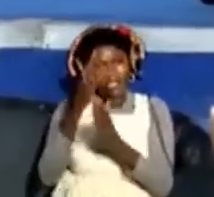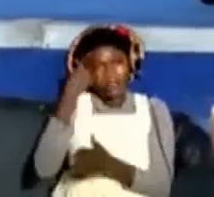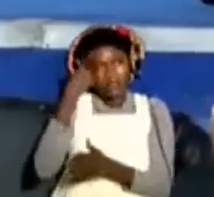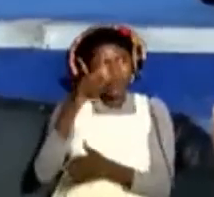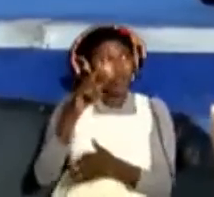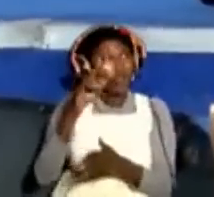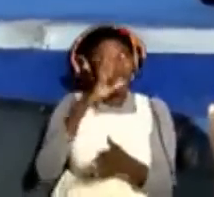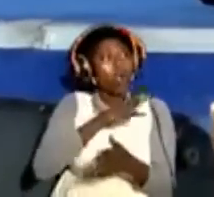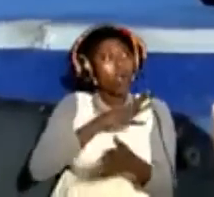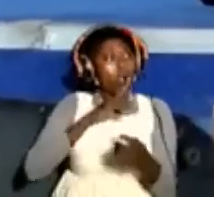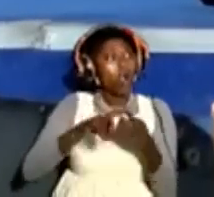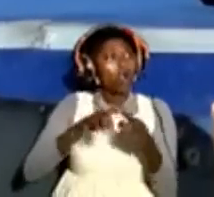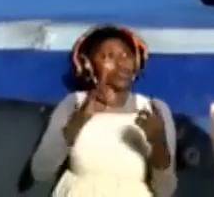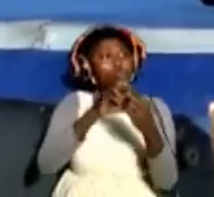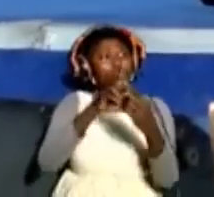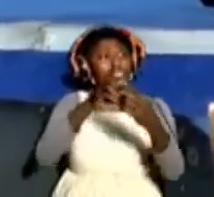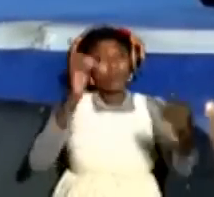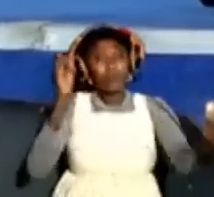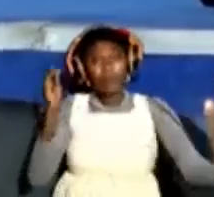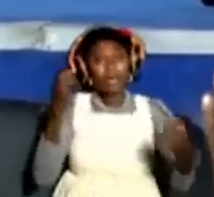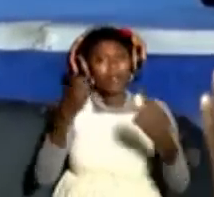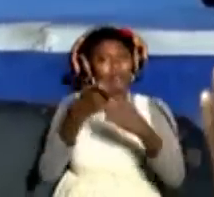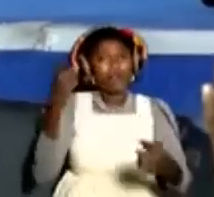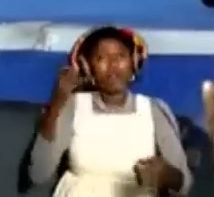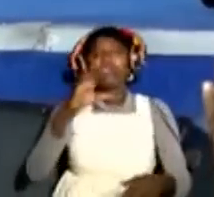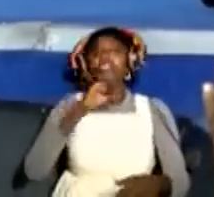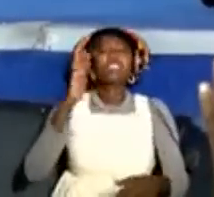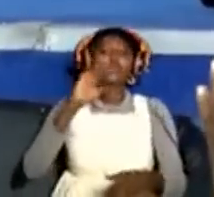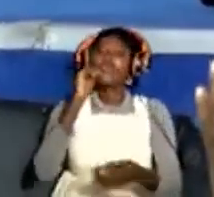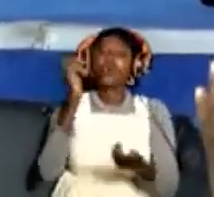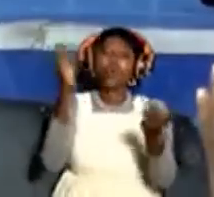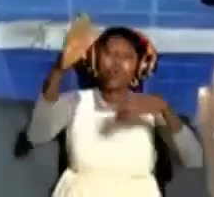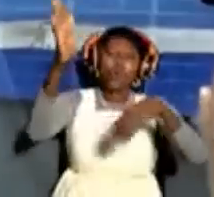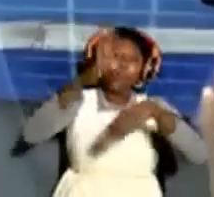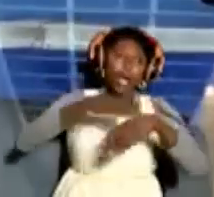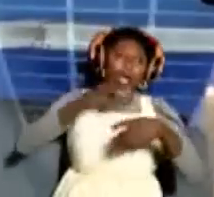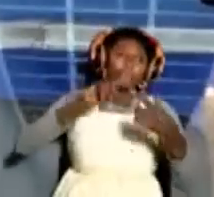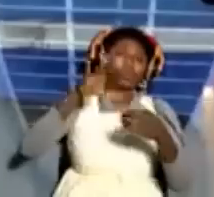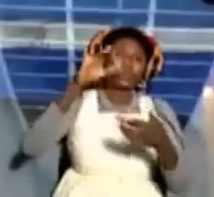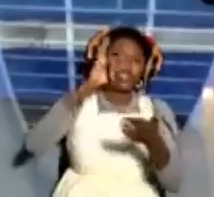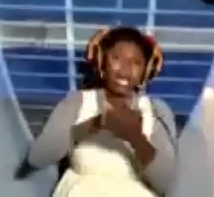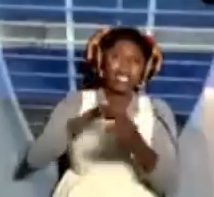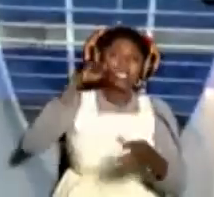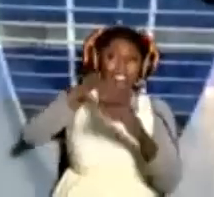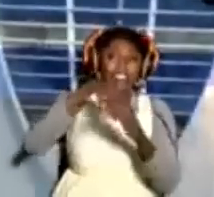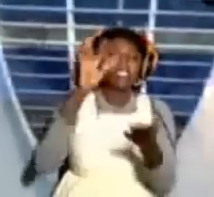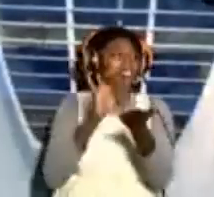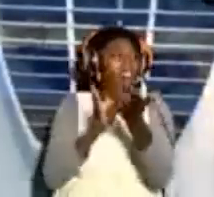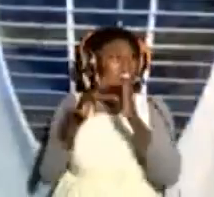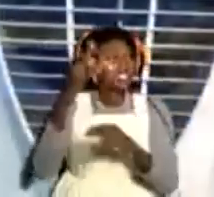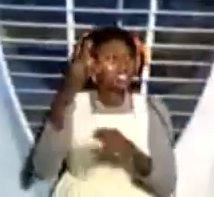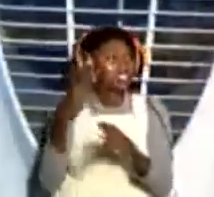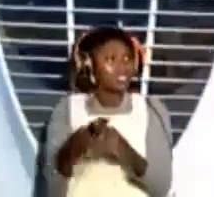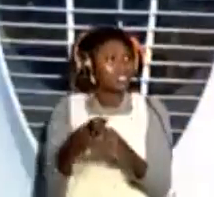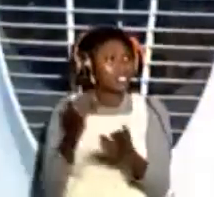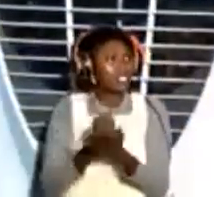or to depart from, they will never go back to their vomit again. In the name of